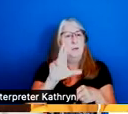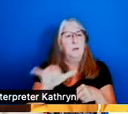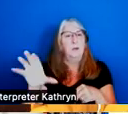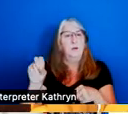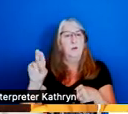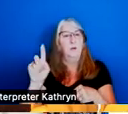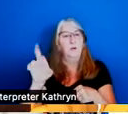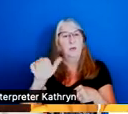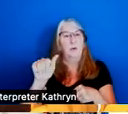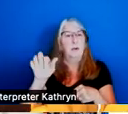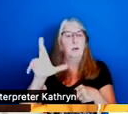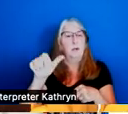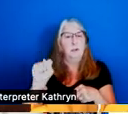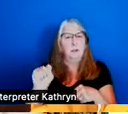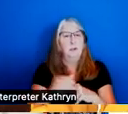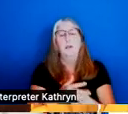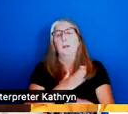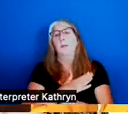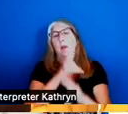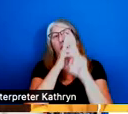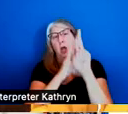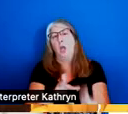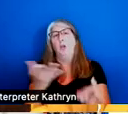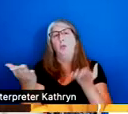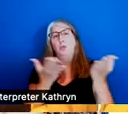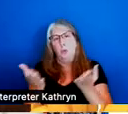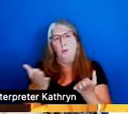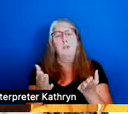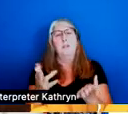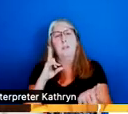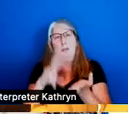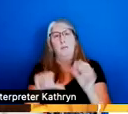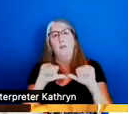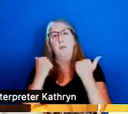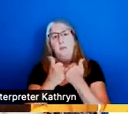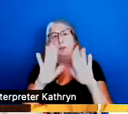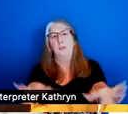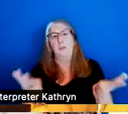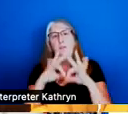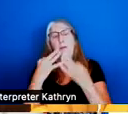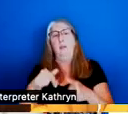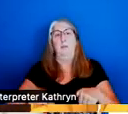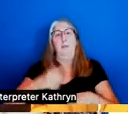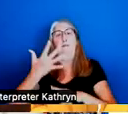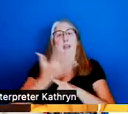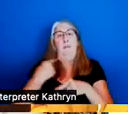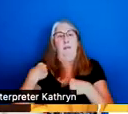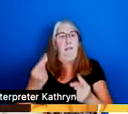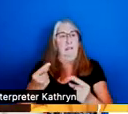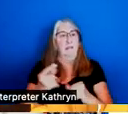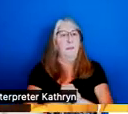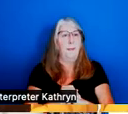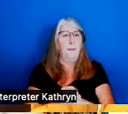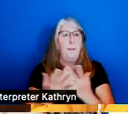Secretary for the Administration for Children and Families. And I'm in my 5th month in doing so. I want